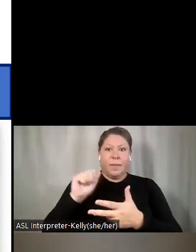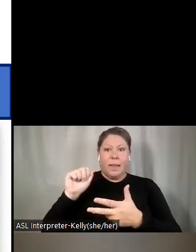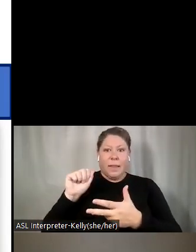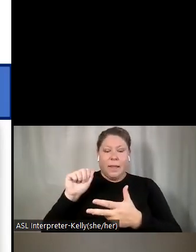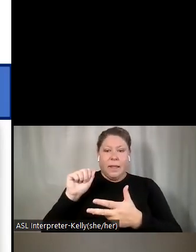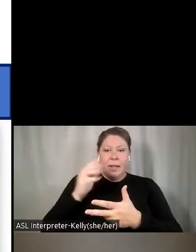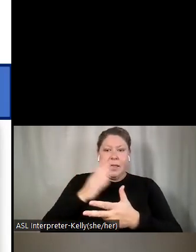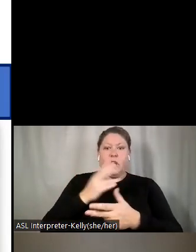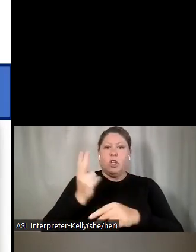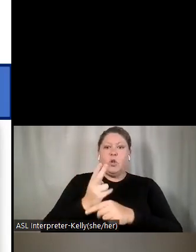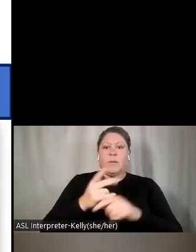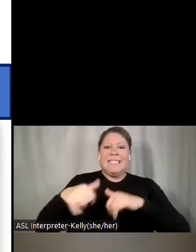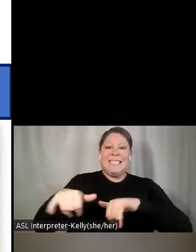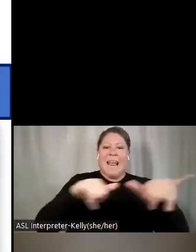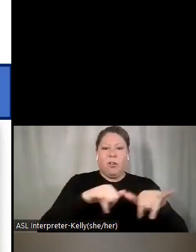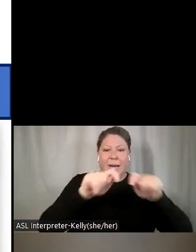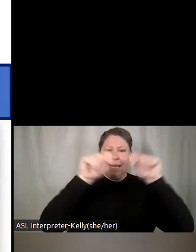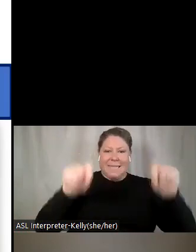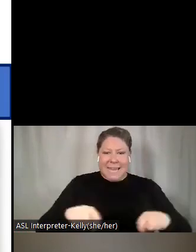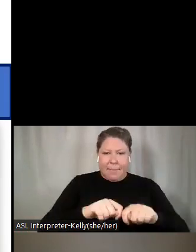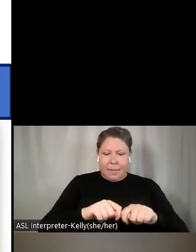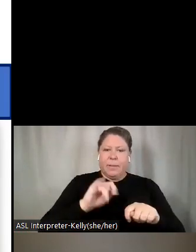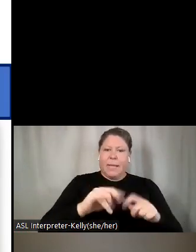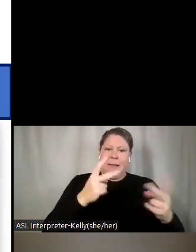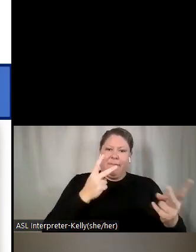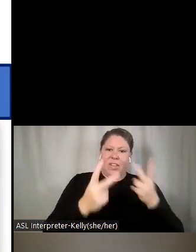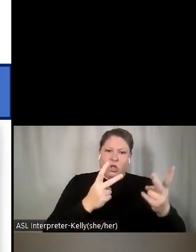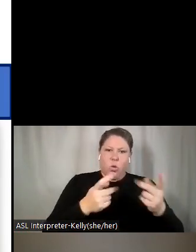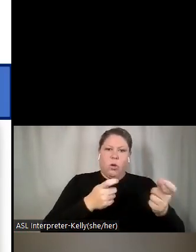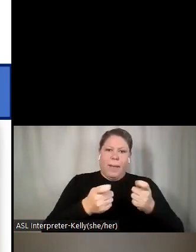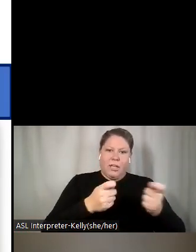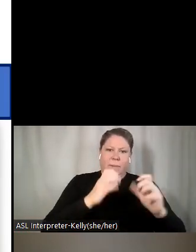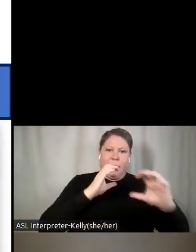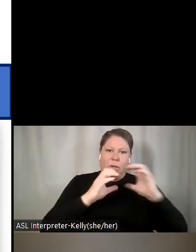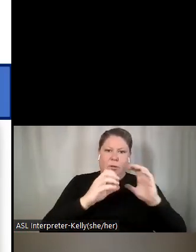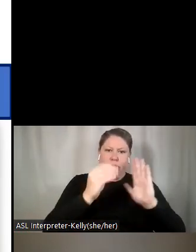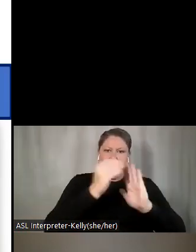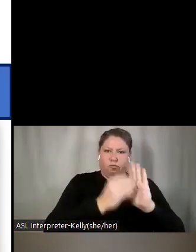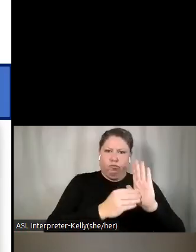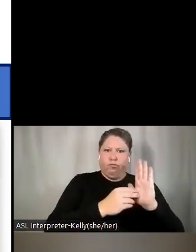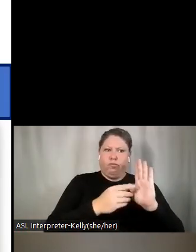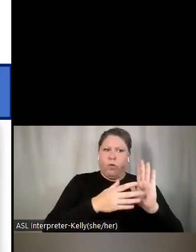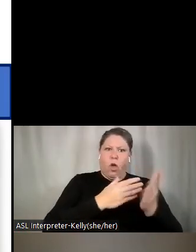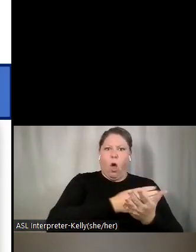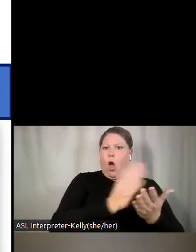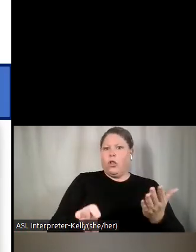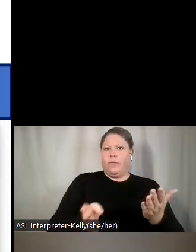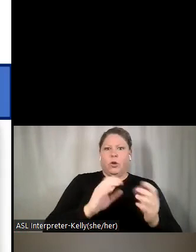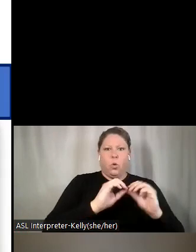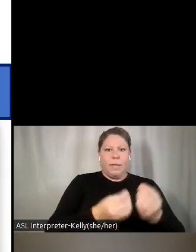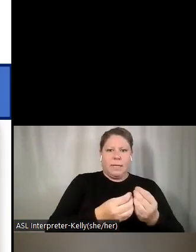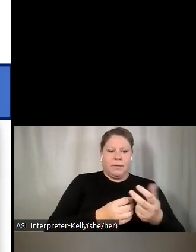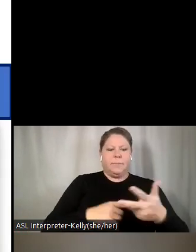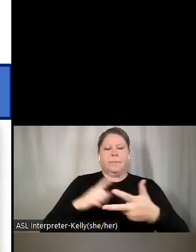a standardized template that supports visual management, communication of problem solving across the organization. The second main